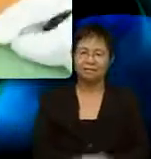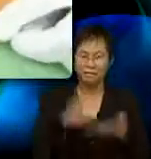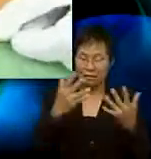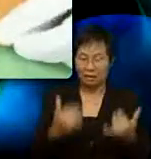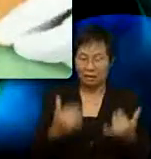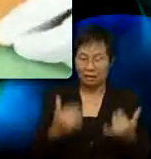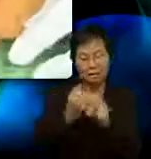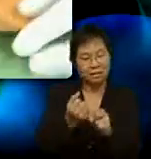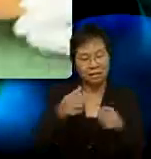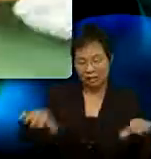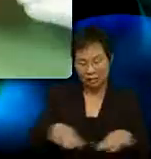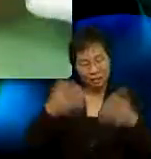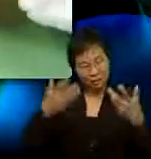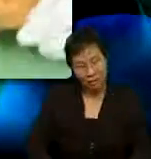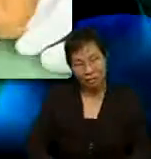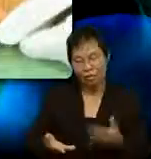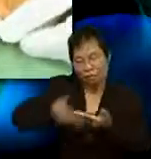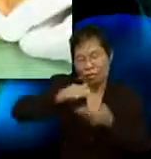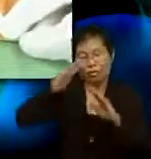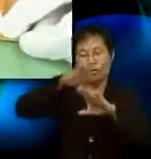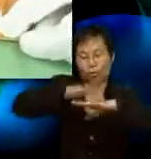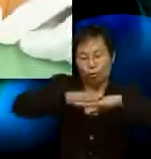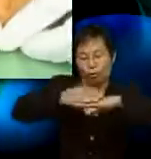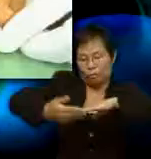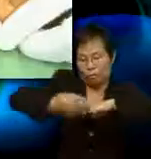now that is done, you should fold the top part of the